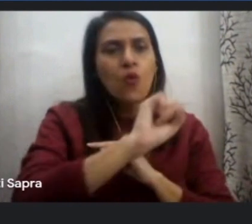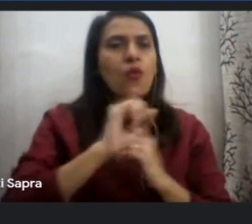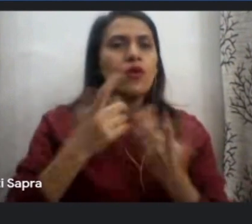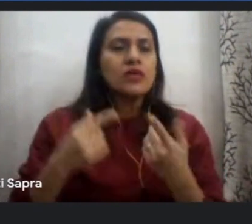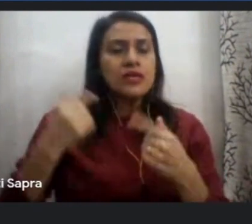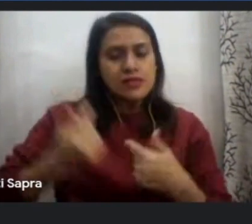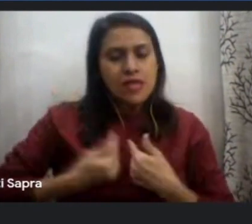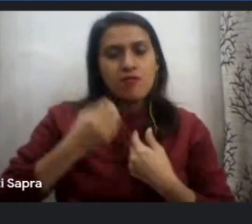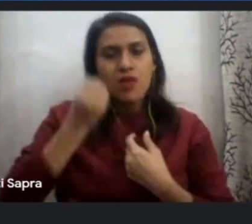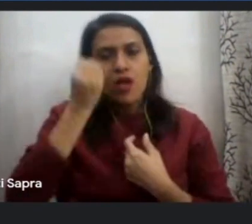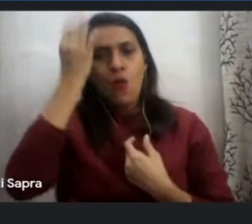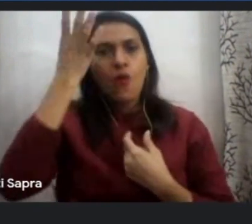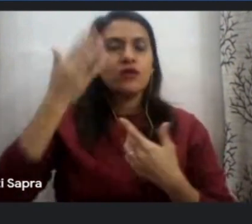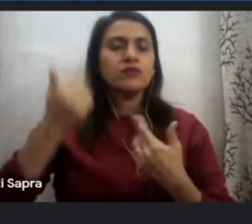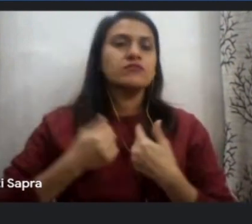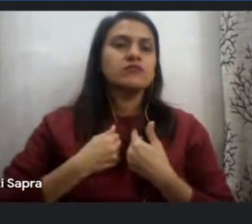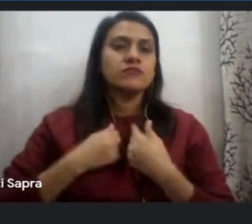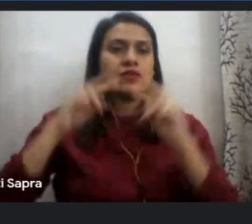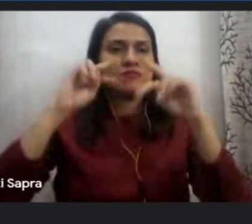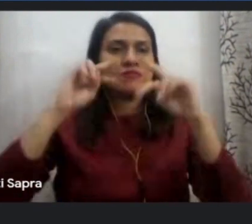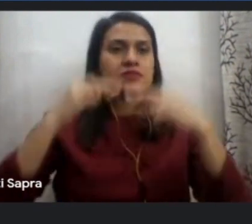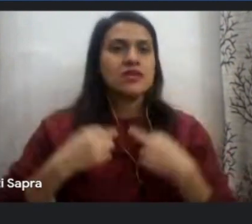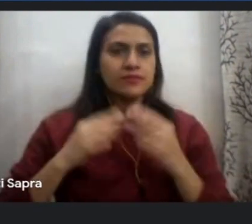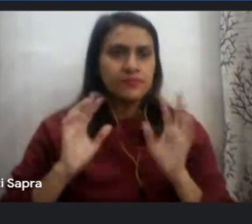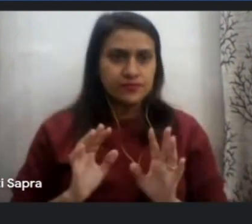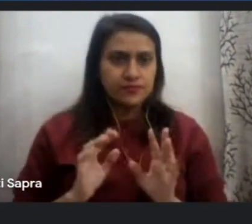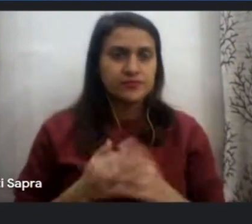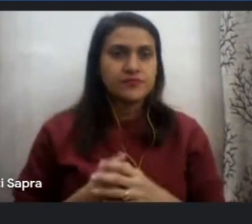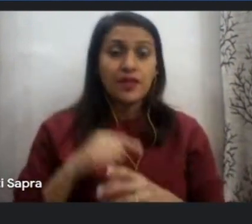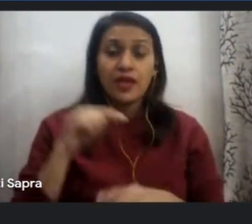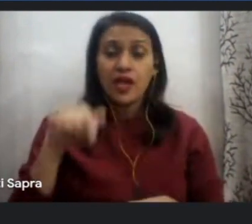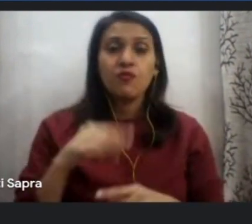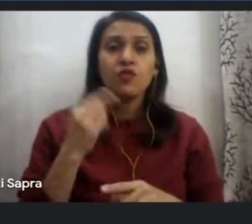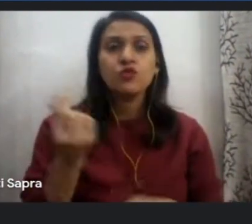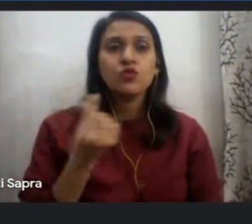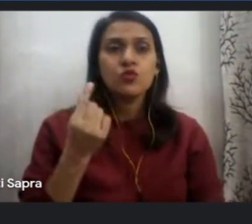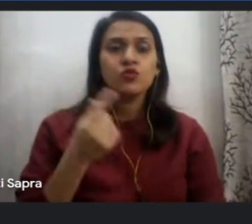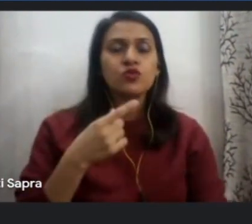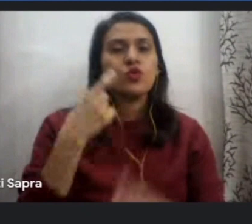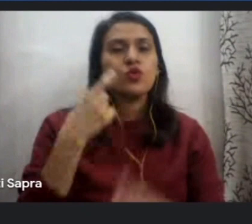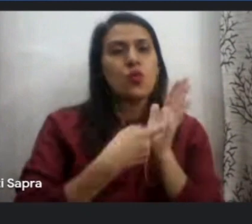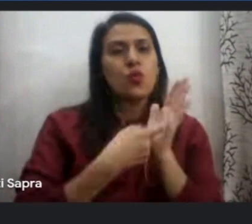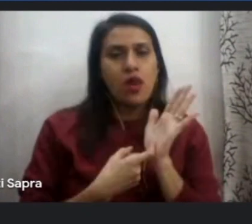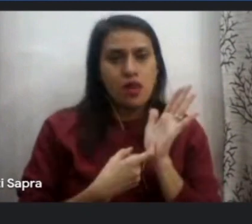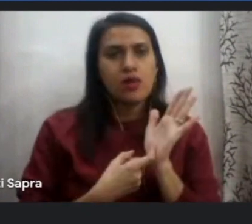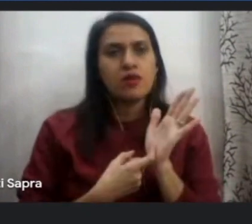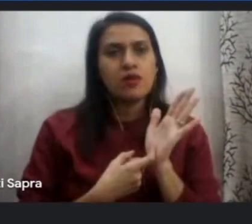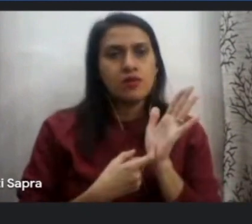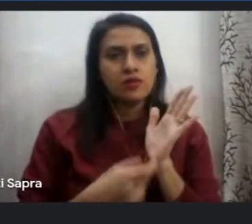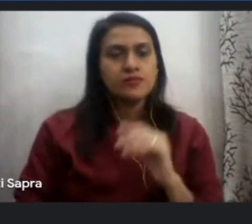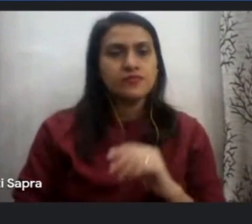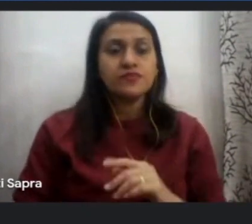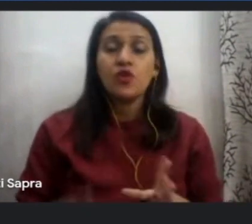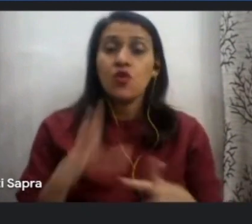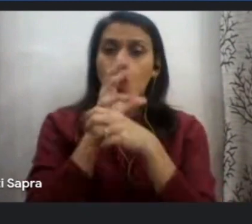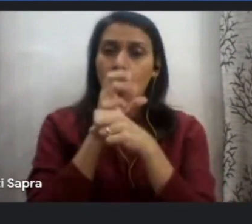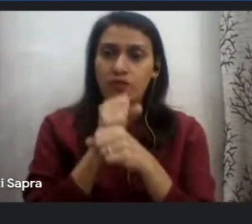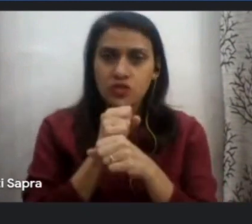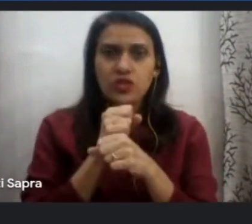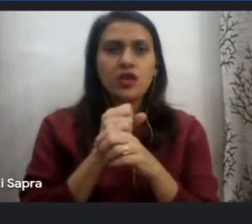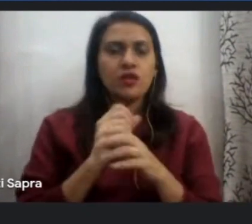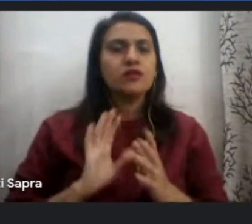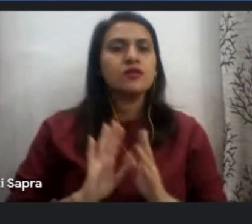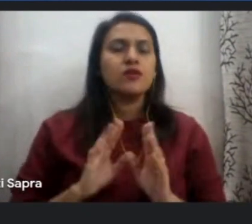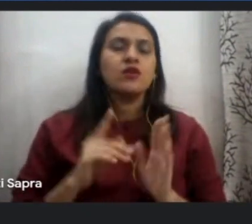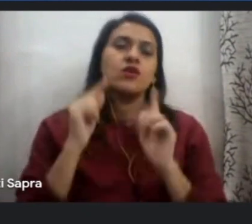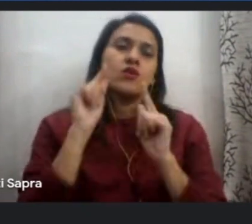Right? So the thing is that here we are using ethics in a contextual approach. We are using confidentiality and anonymity in a